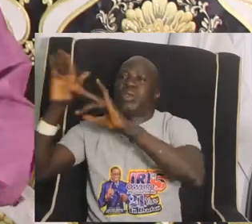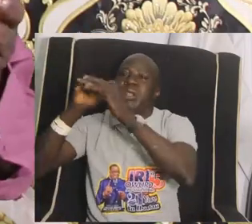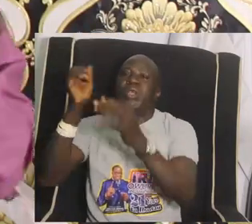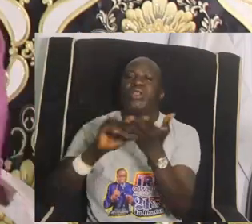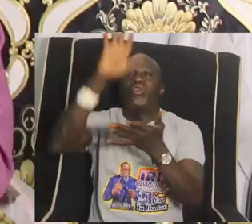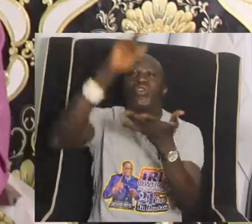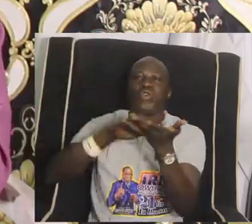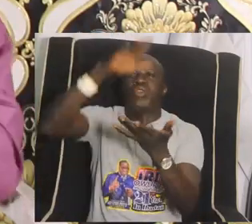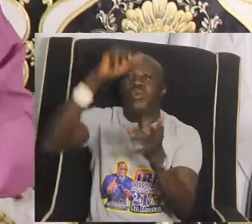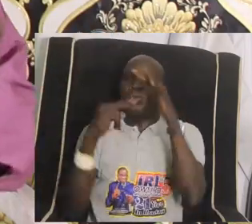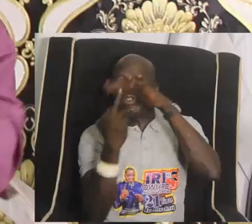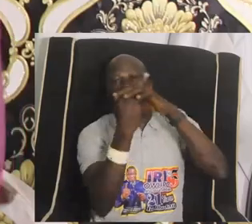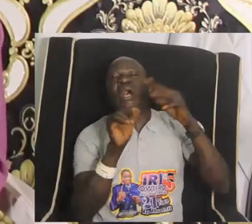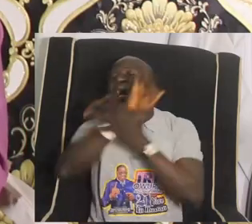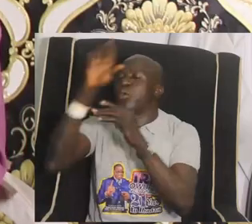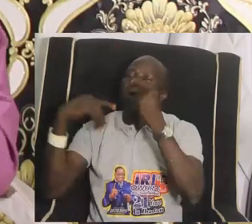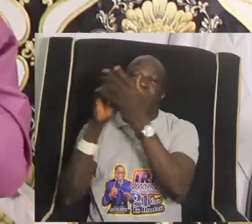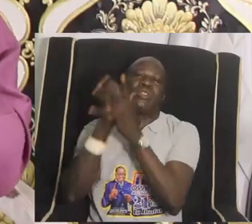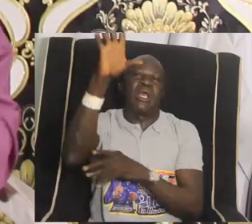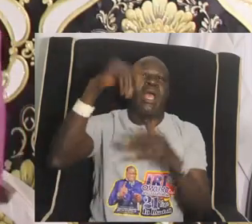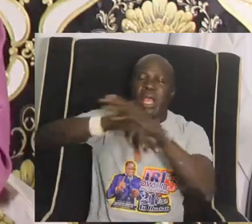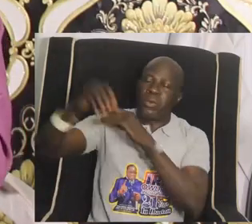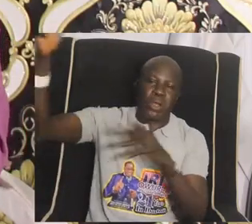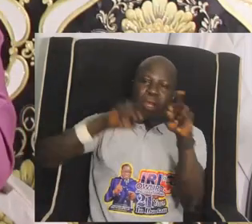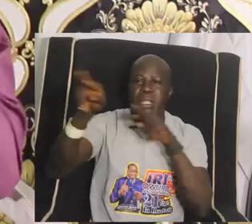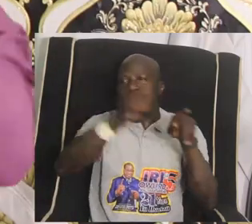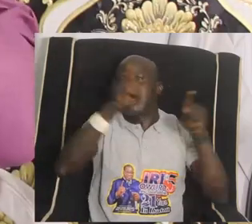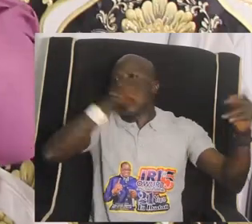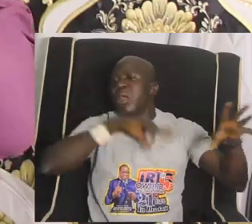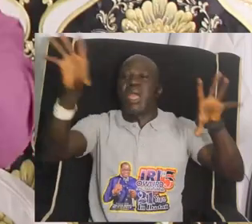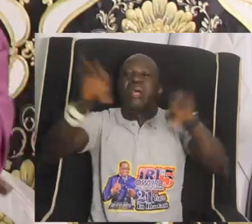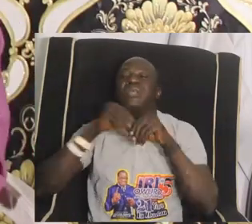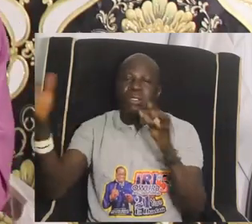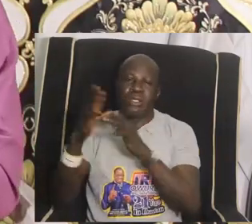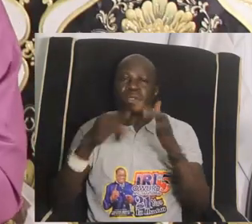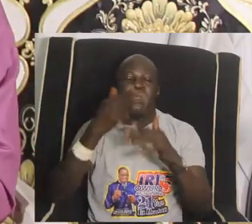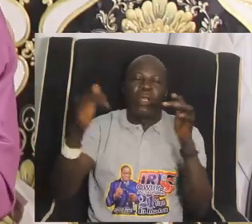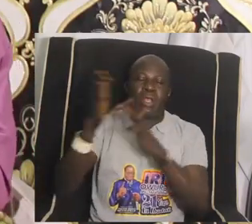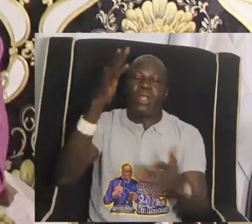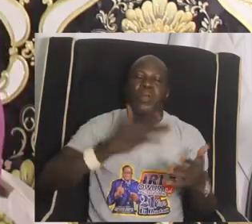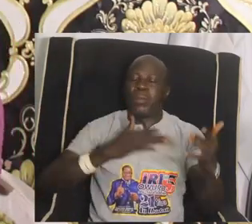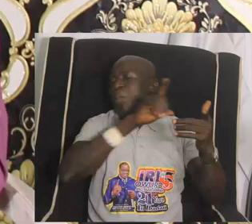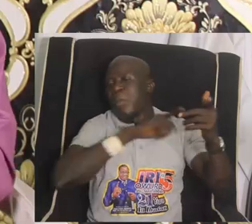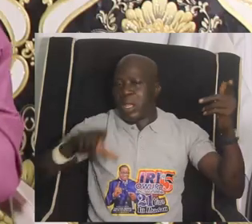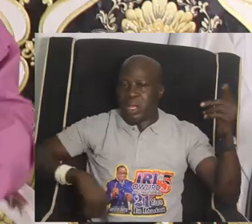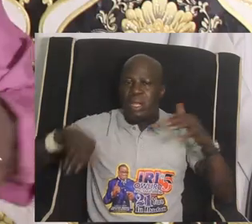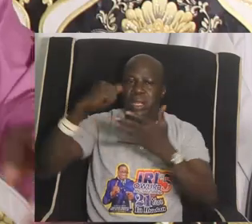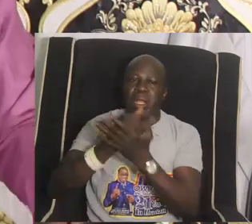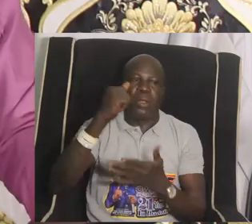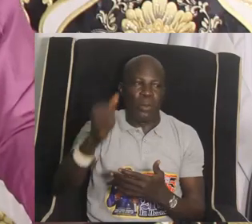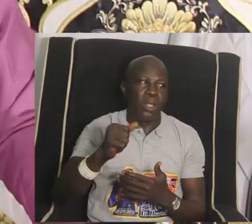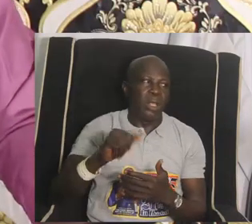what miraculously? Amen. Your star will shine. Your star will shine. Yeah, prayer, Lord. In Jesus'